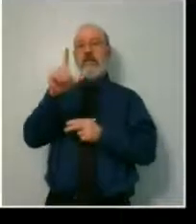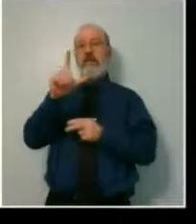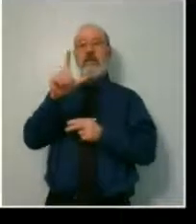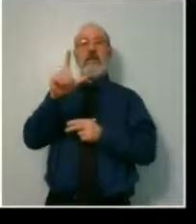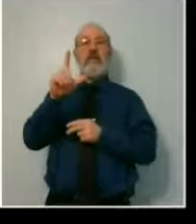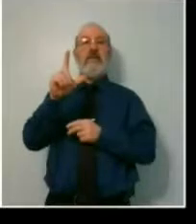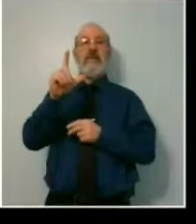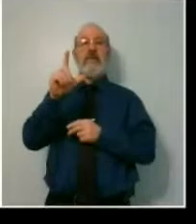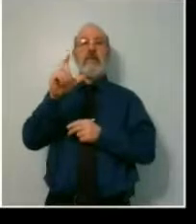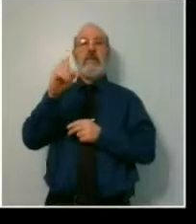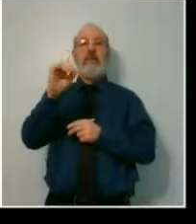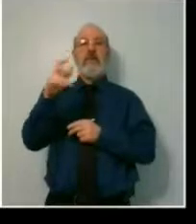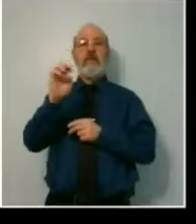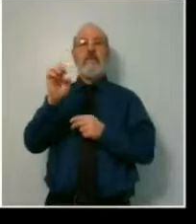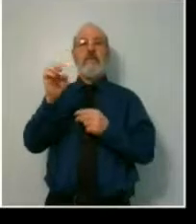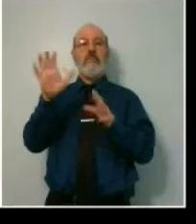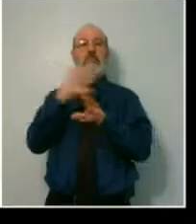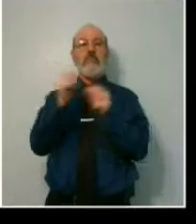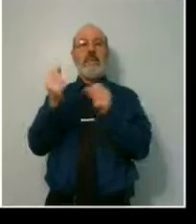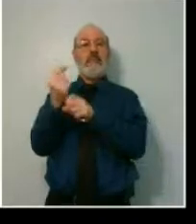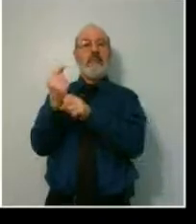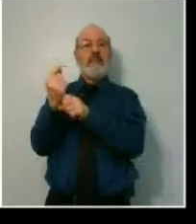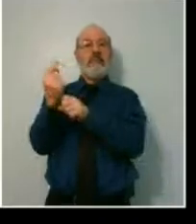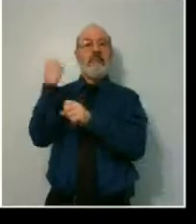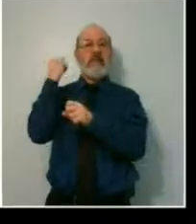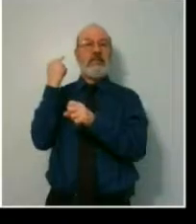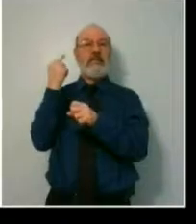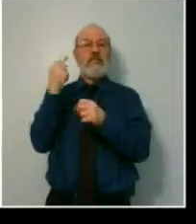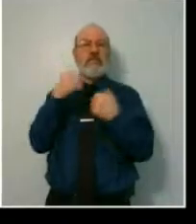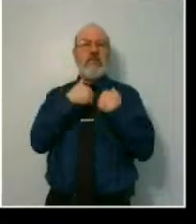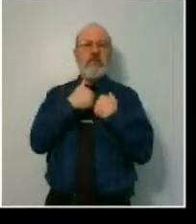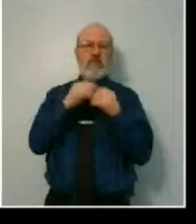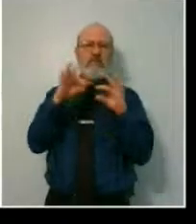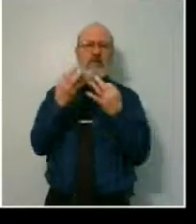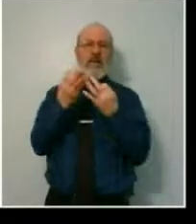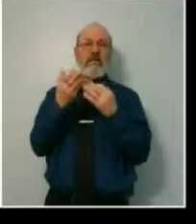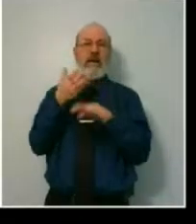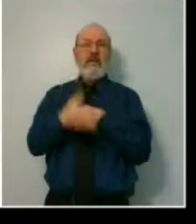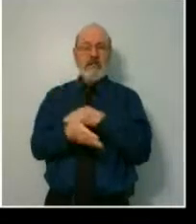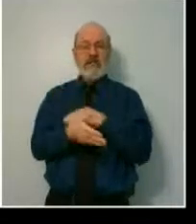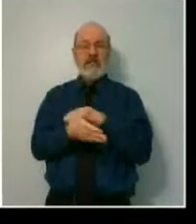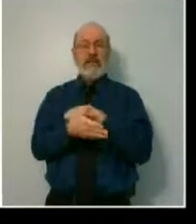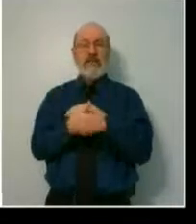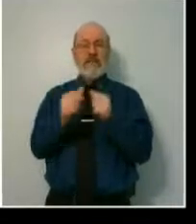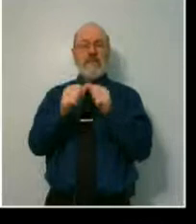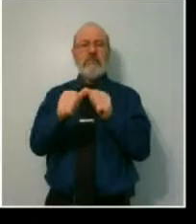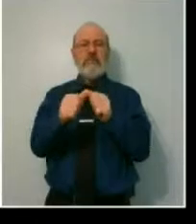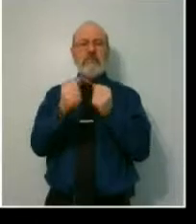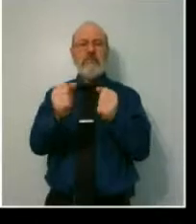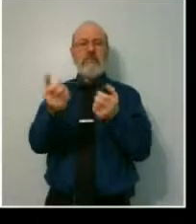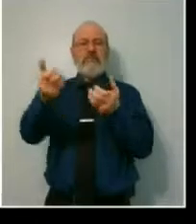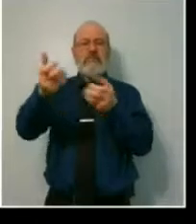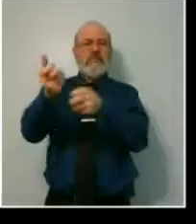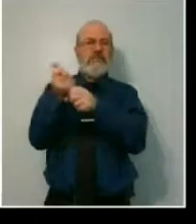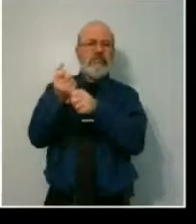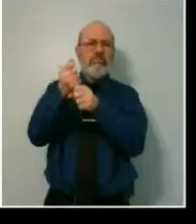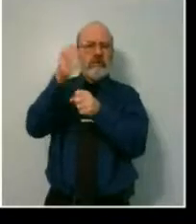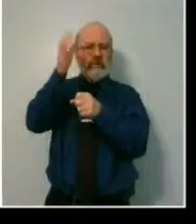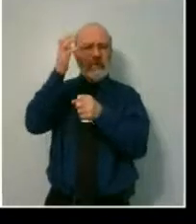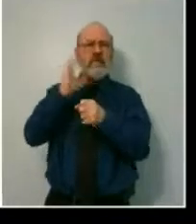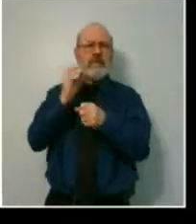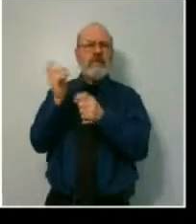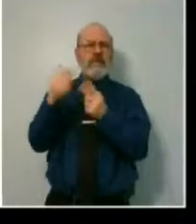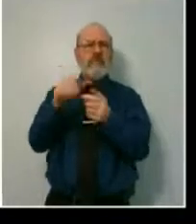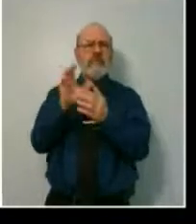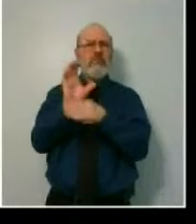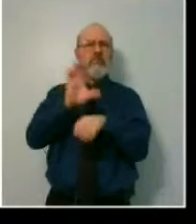November, evidently burdened for his family. Afterwards, he was continually trying to get his cousins to come to church and always encouraging his